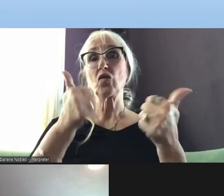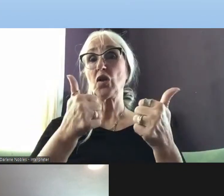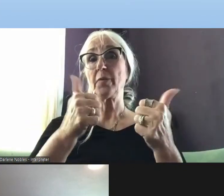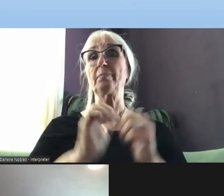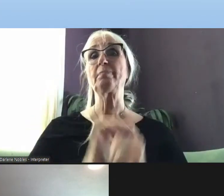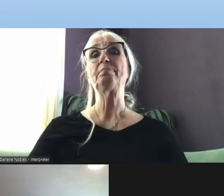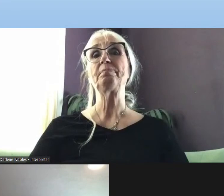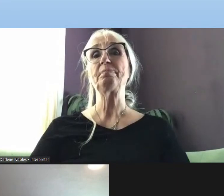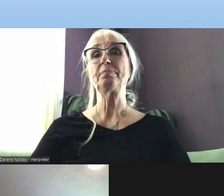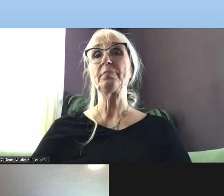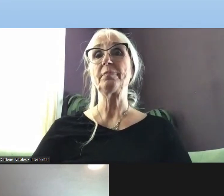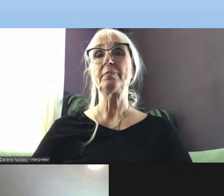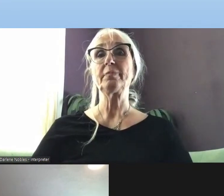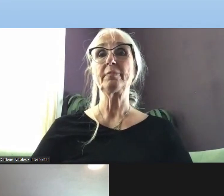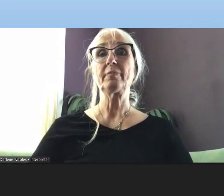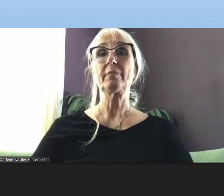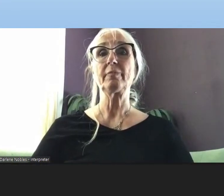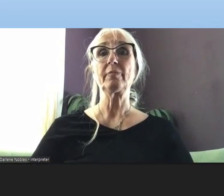All right.